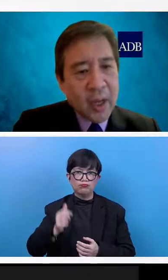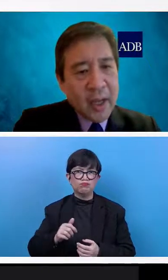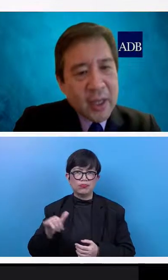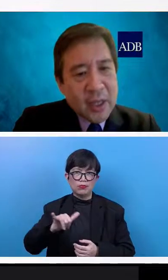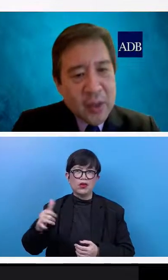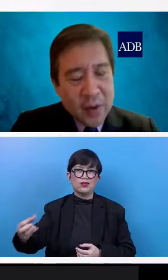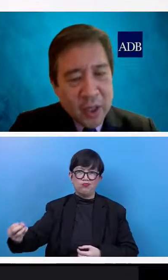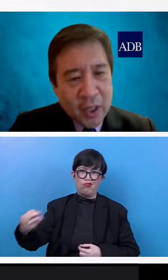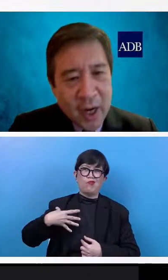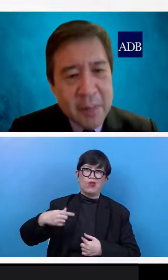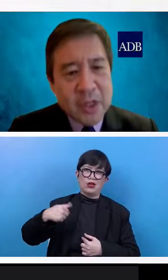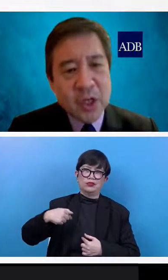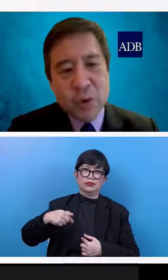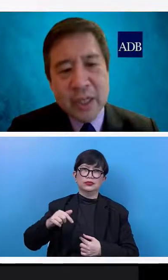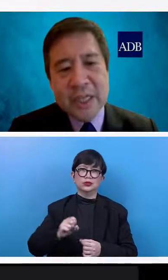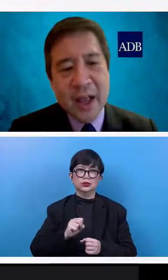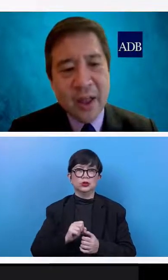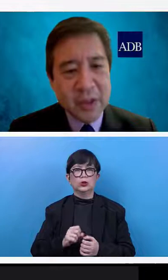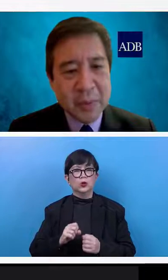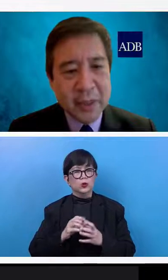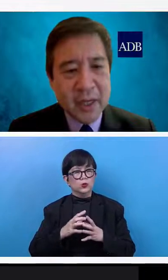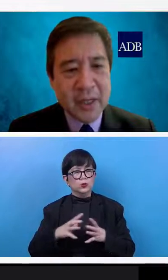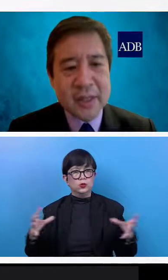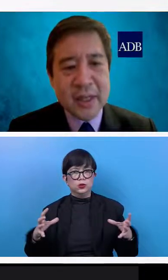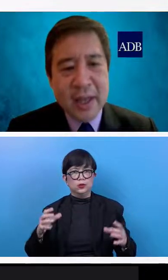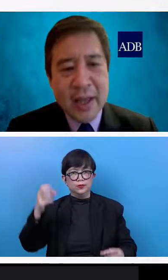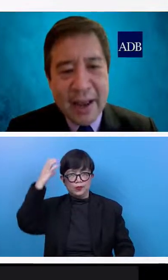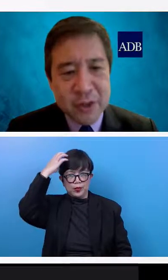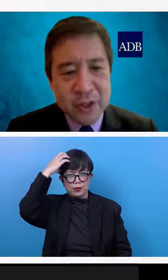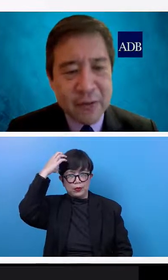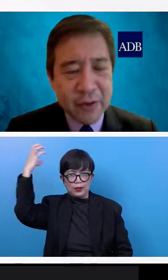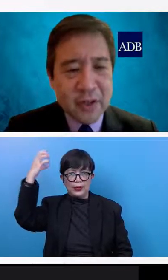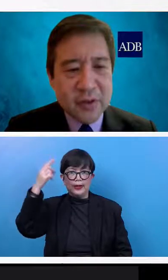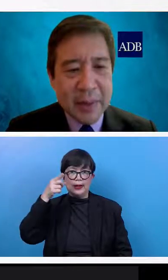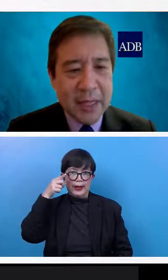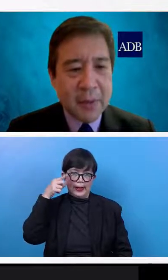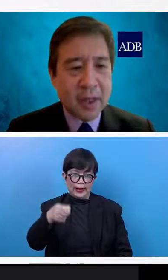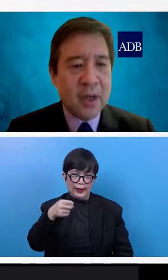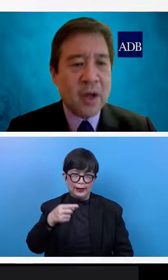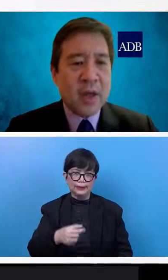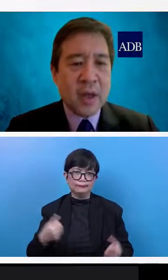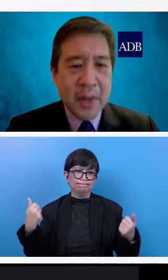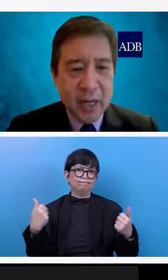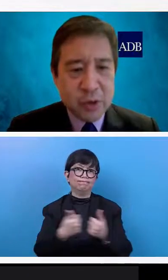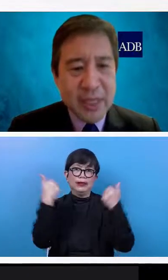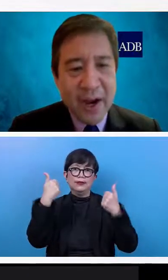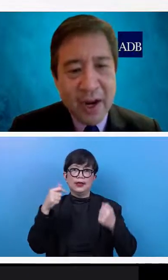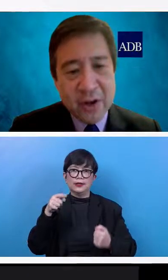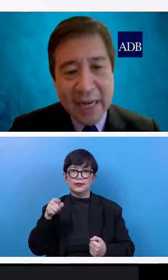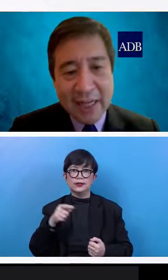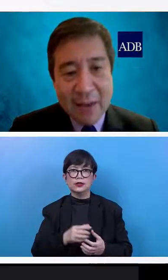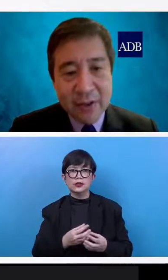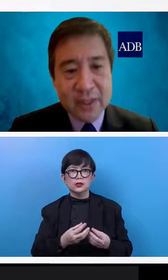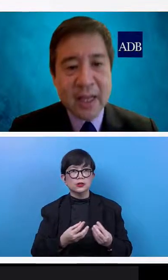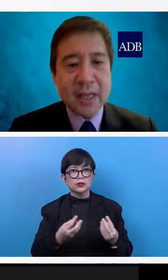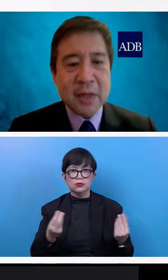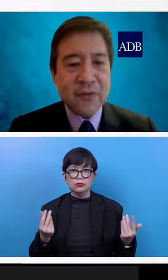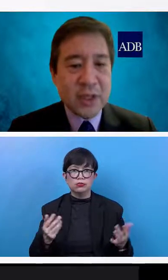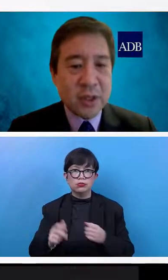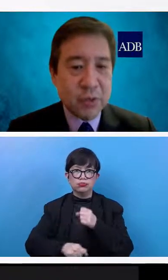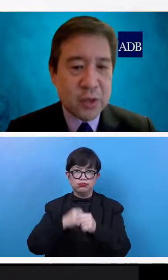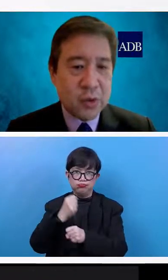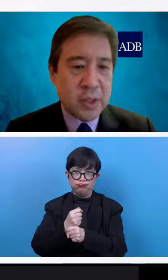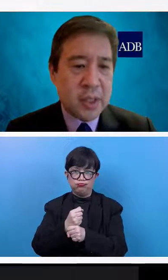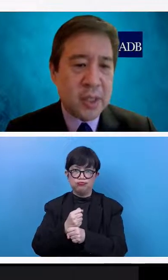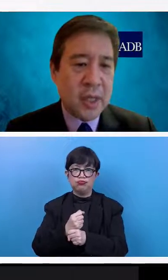So governments are really challenged because after several years of the pandemic, many countries have higher debt levels and limited